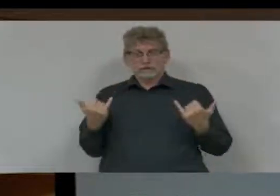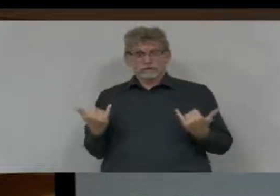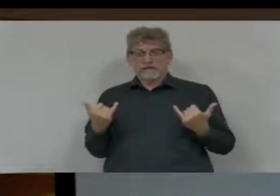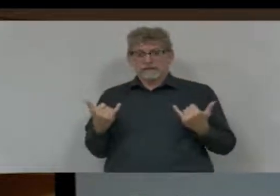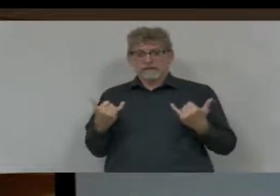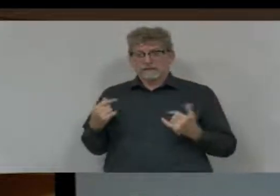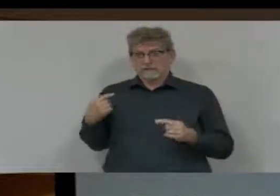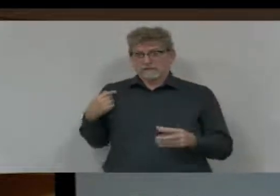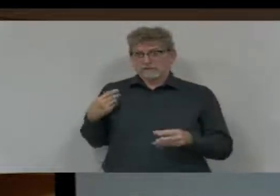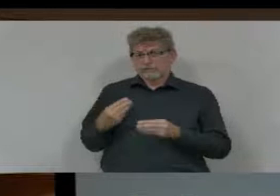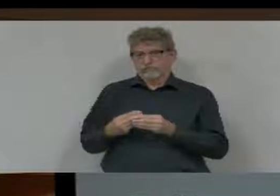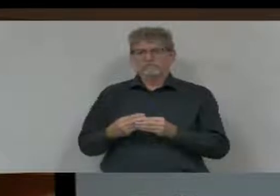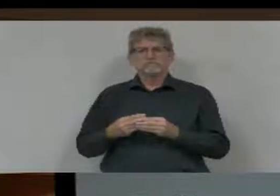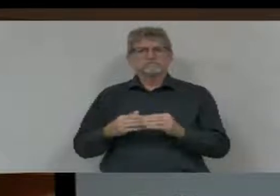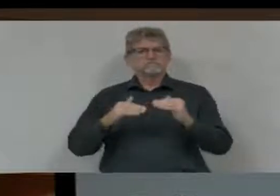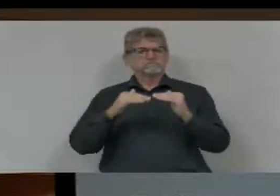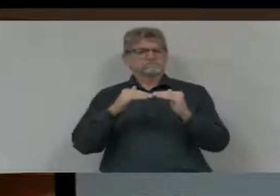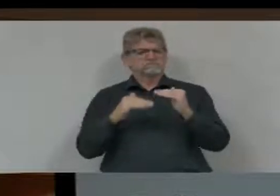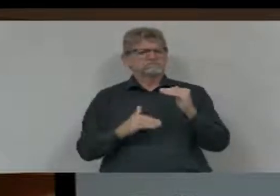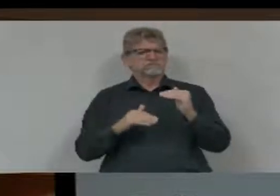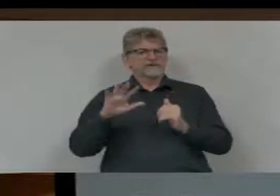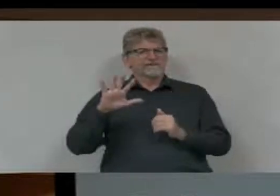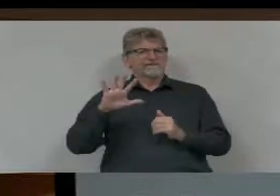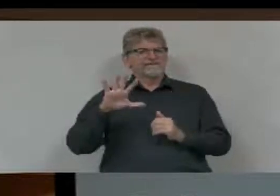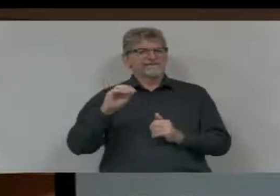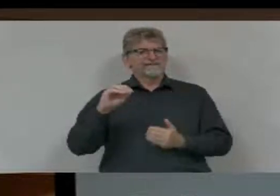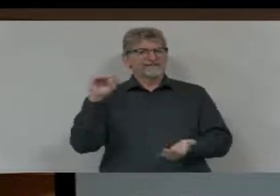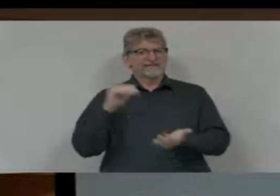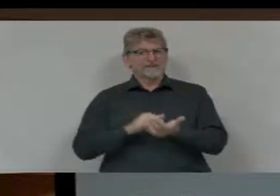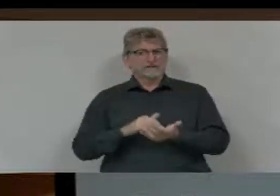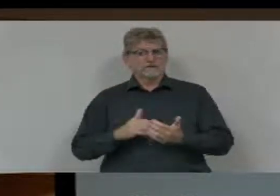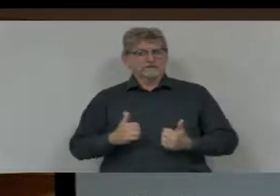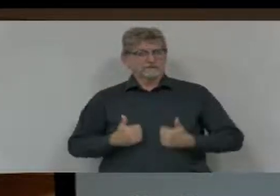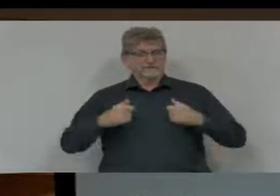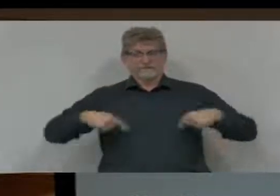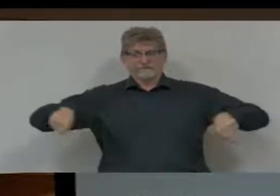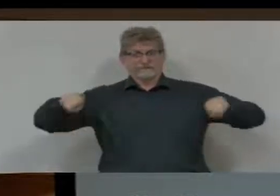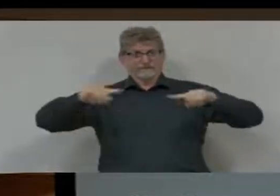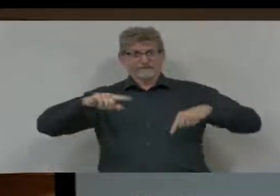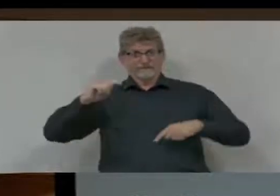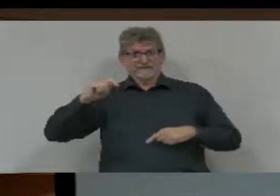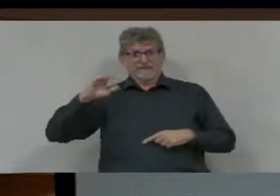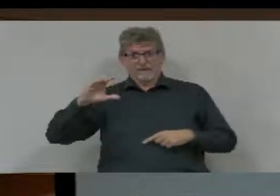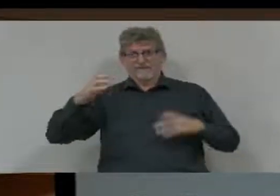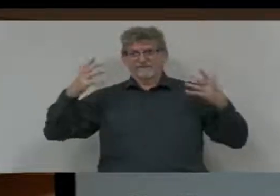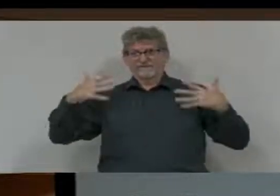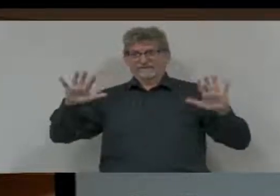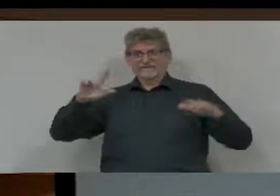under 50,000 Tippecanoe County residents receive their first dose of vaccine.